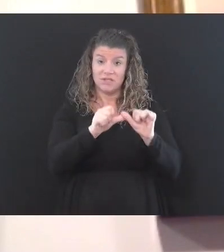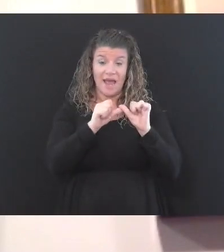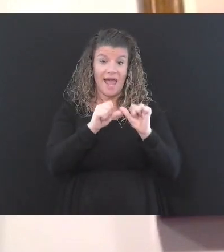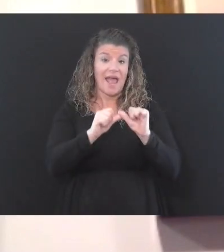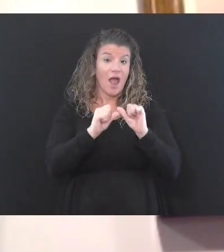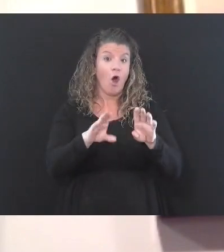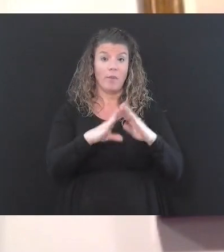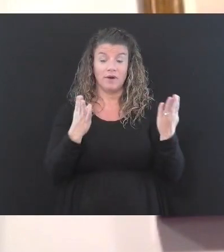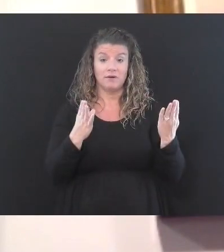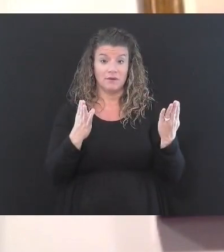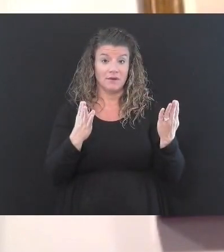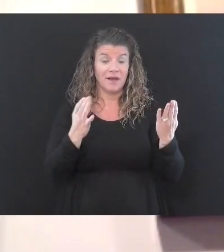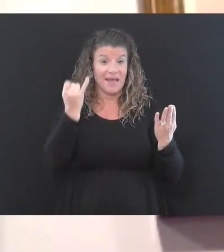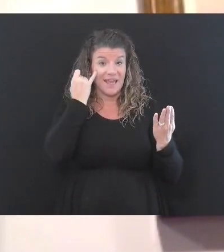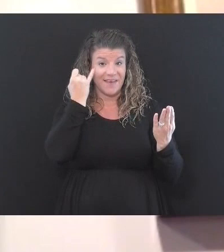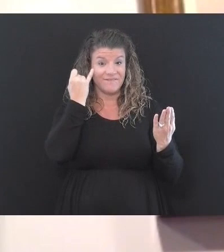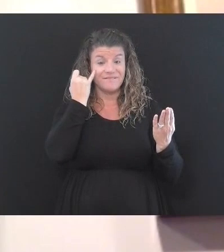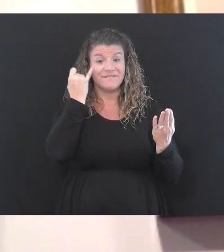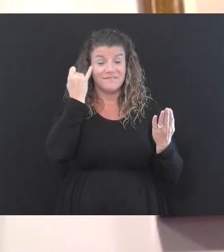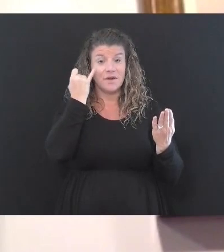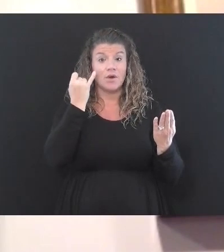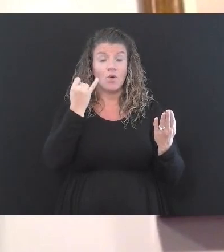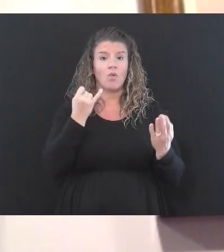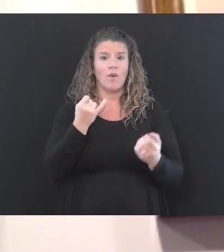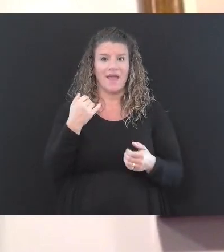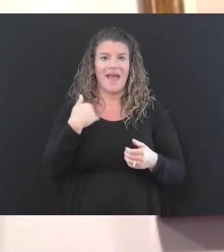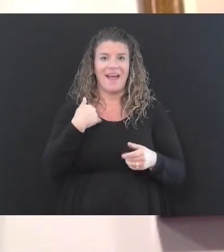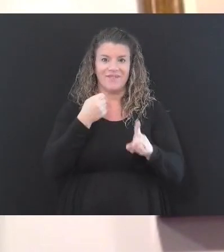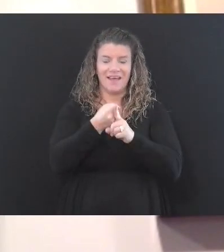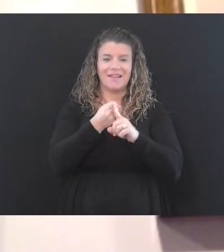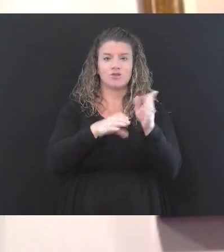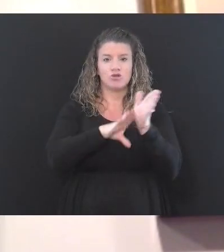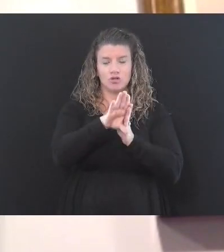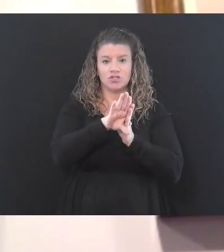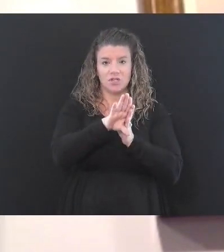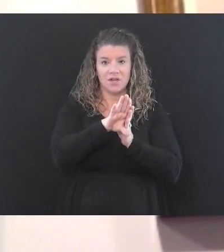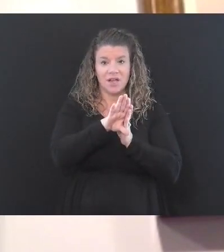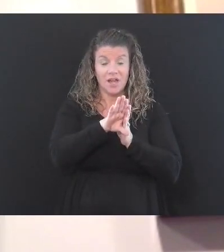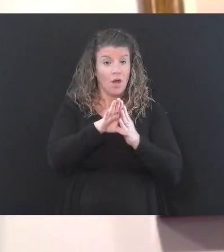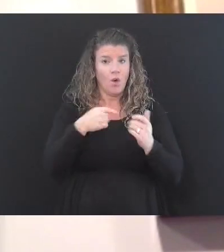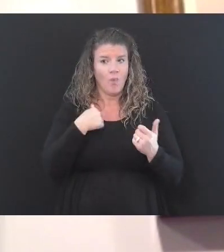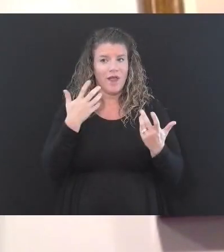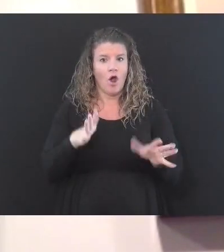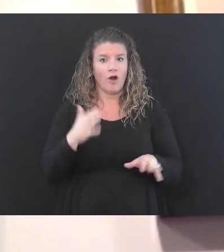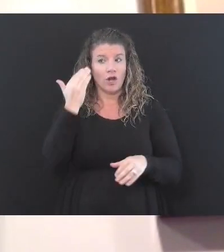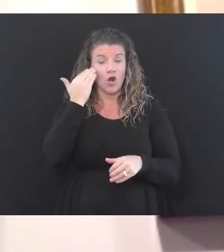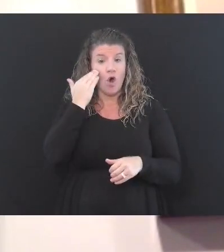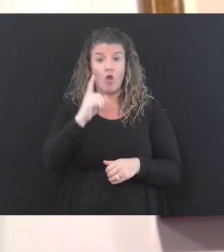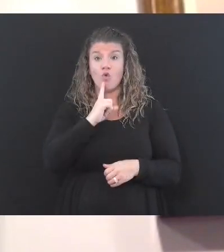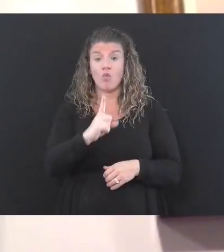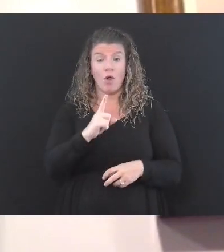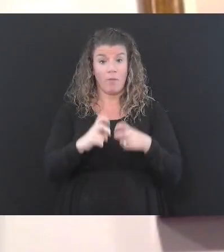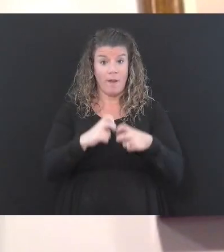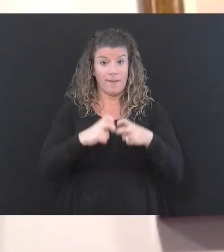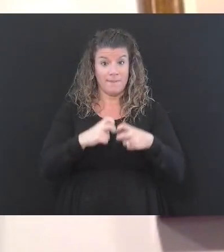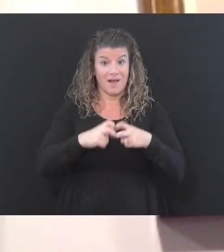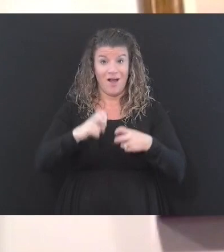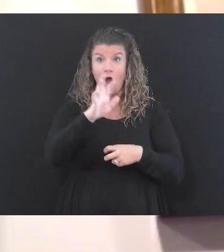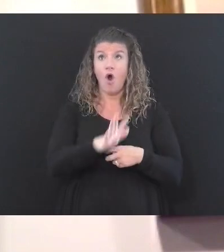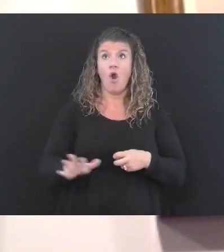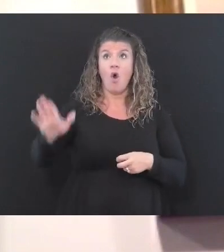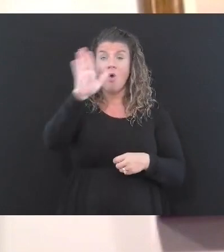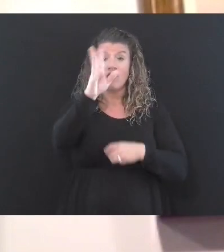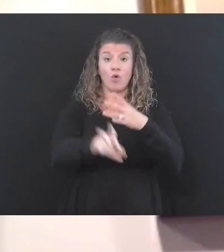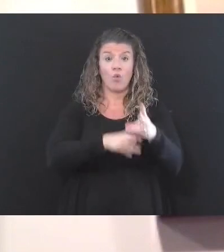operational if indeed we do get a surge. And as we know that the real problem around the world